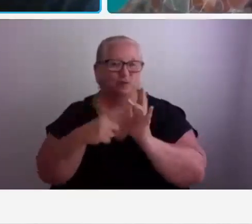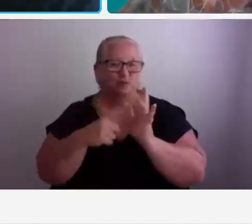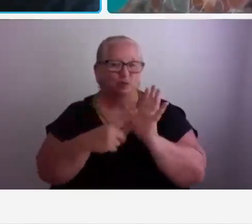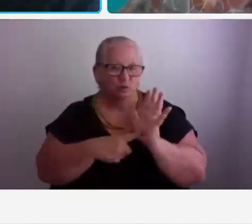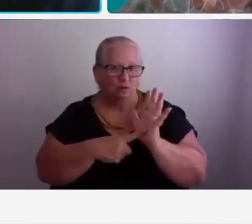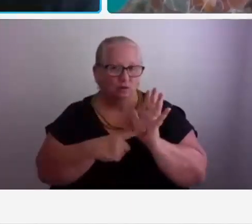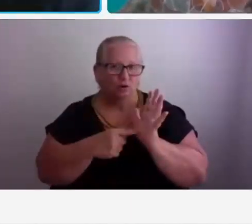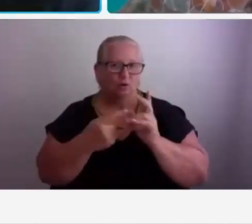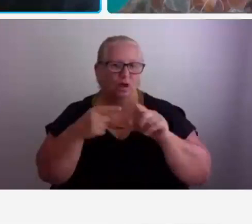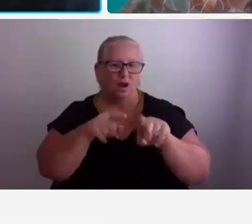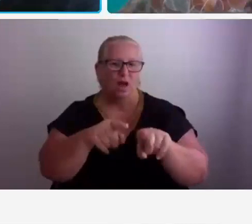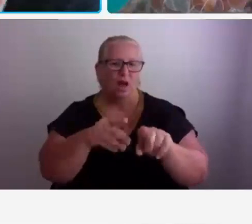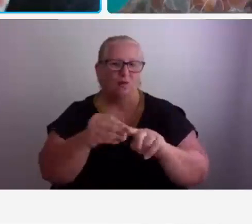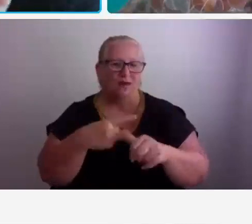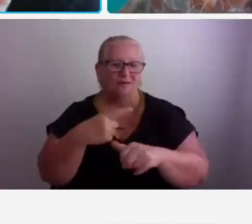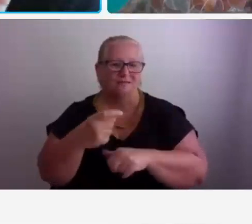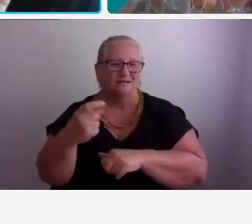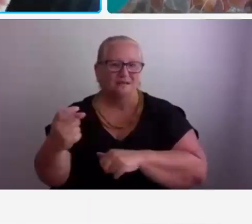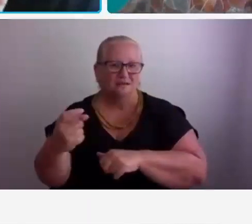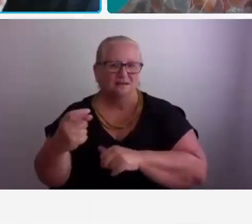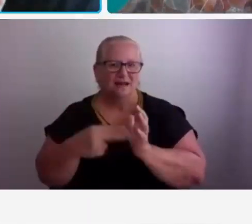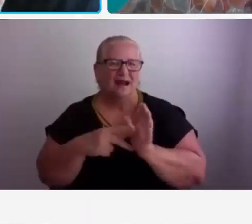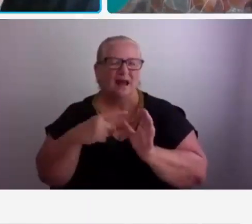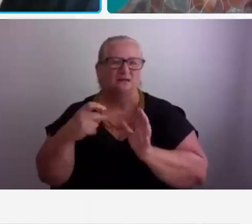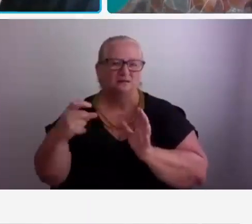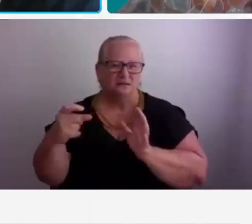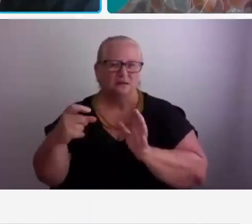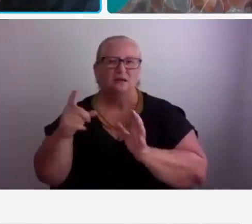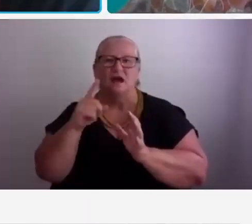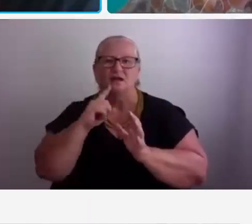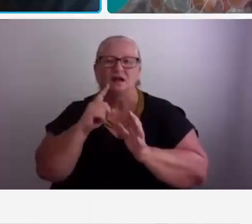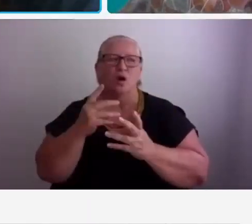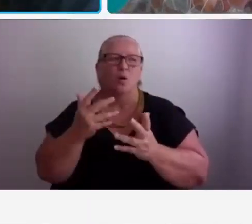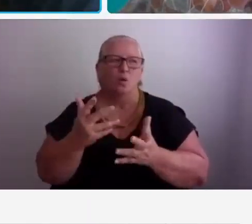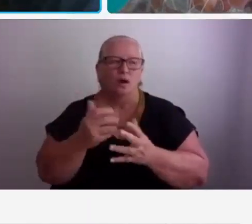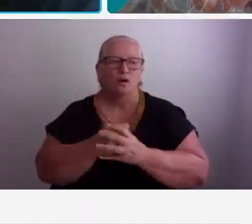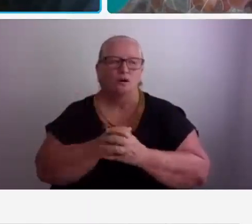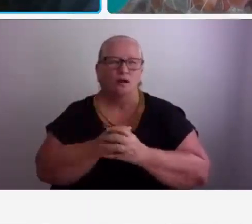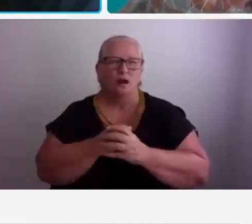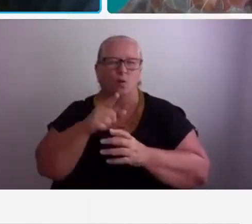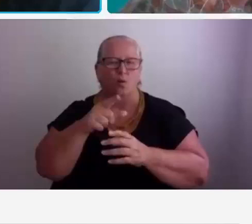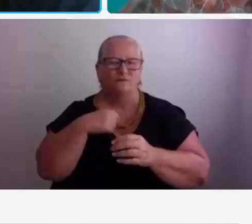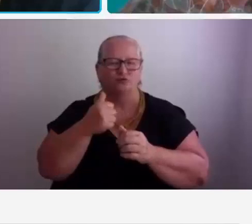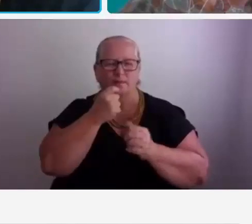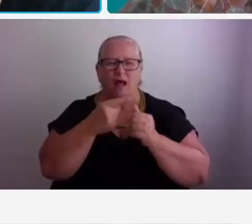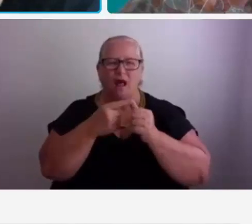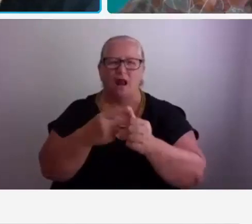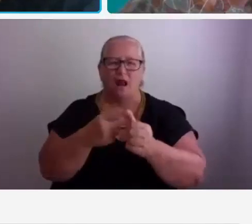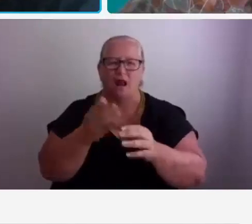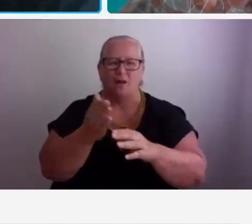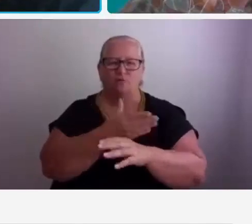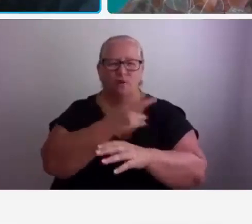with the ANACC? And I think this goes to a question we dealt with in past about the difference between ACFI and